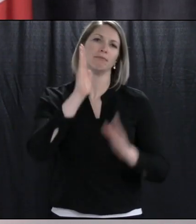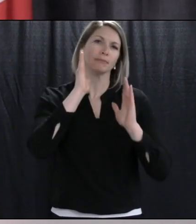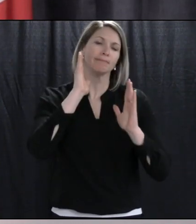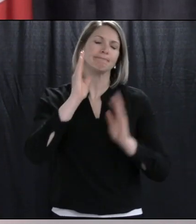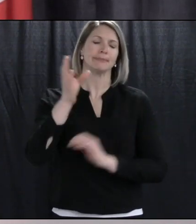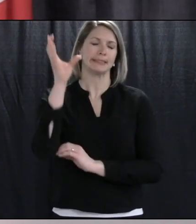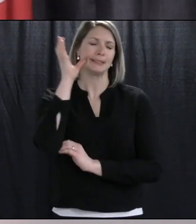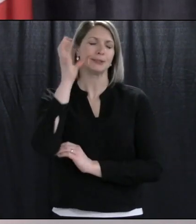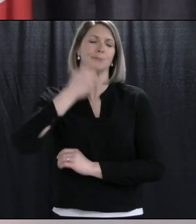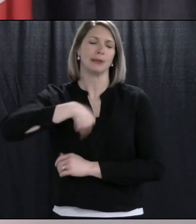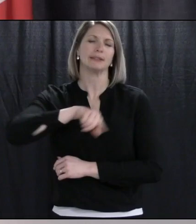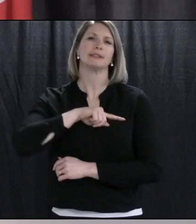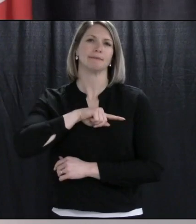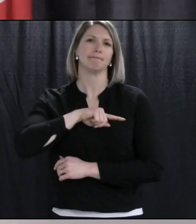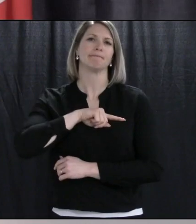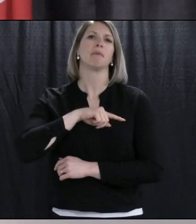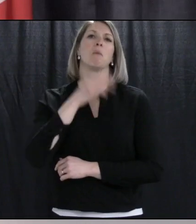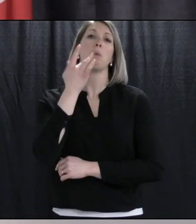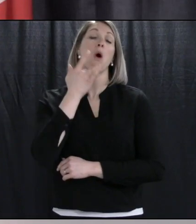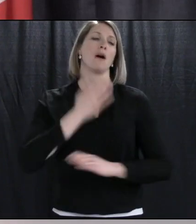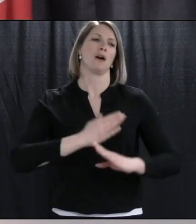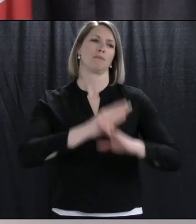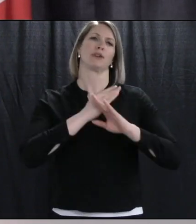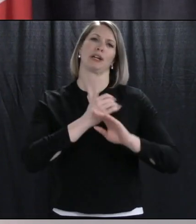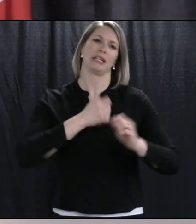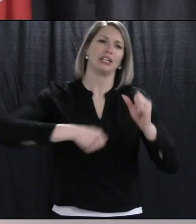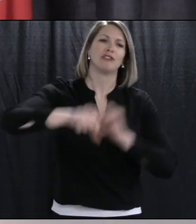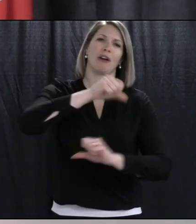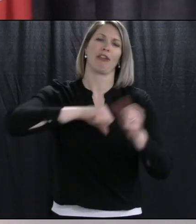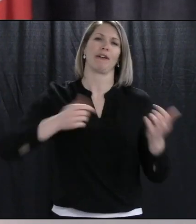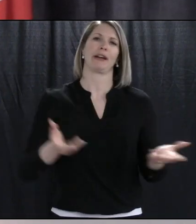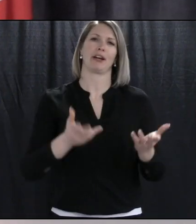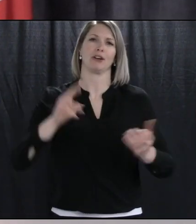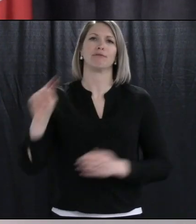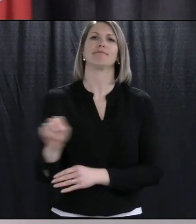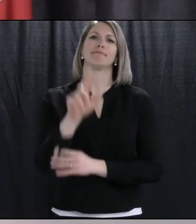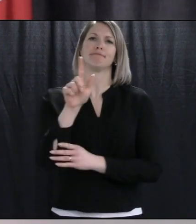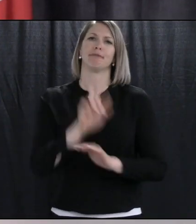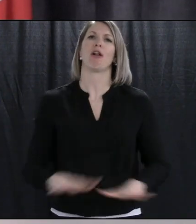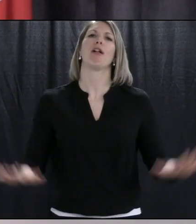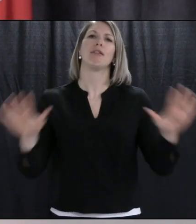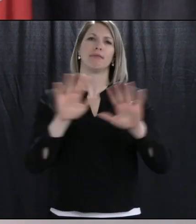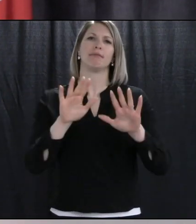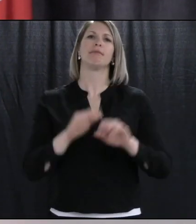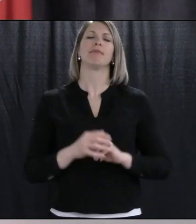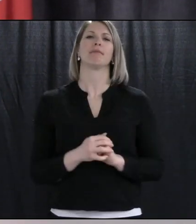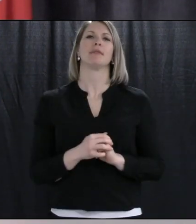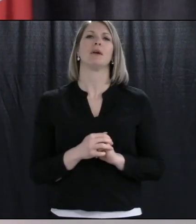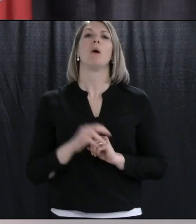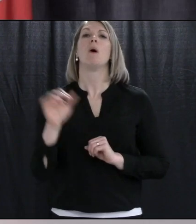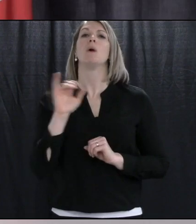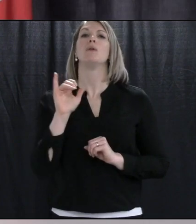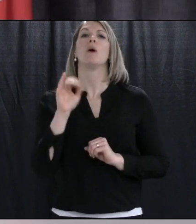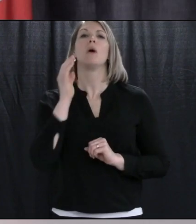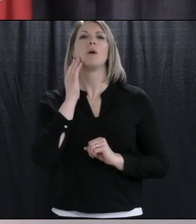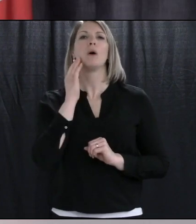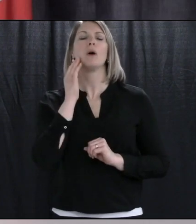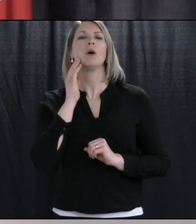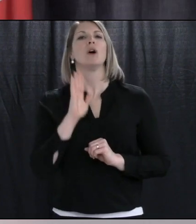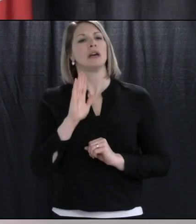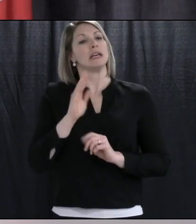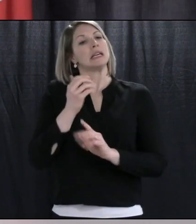the health of those in our province. I also want to thank those that have identified their risk for COVID-19, who